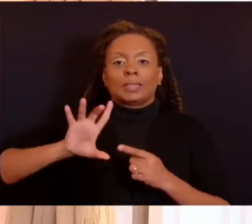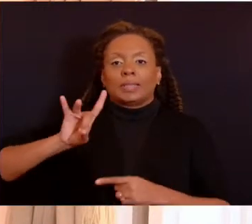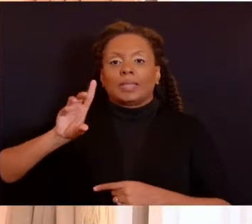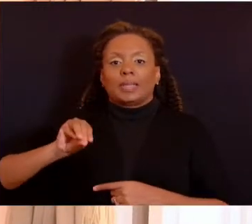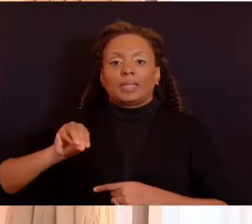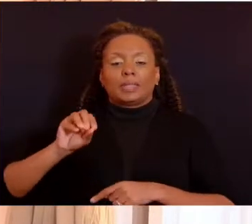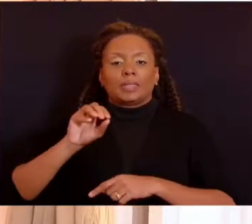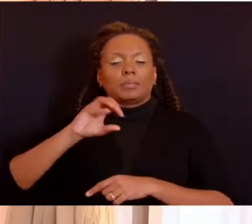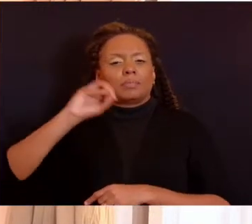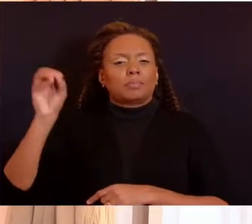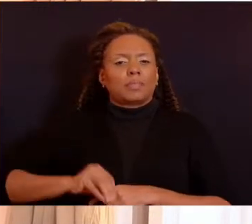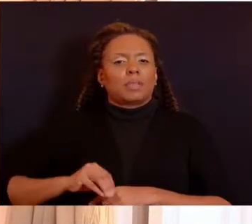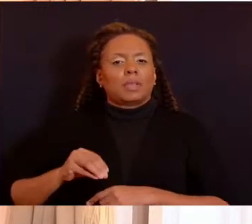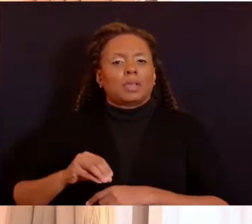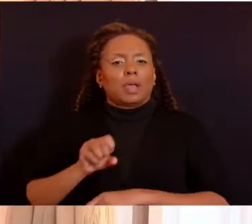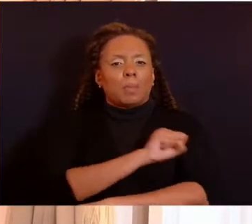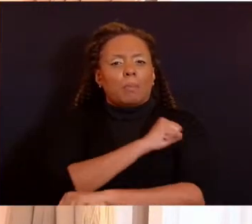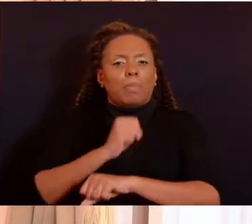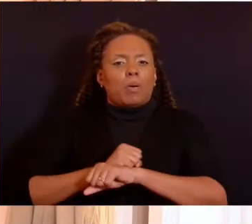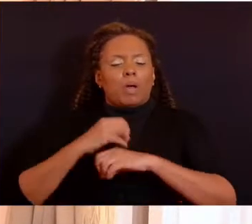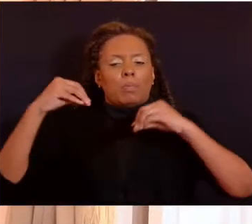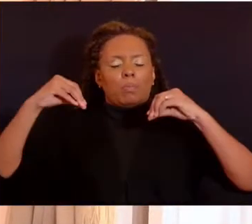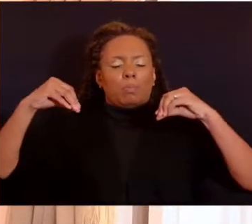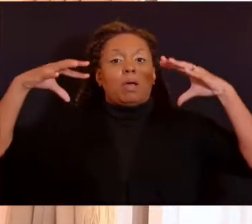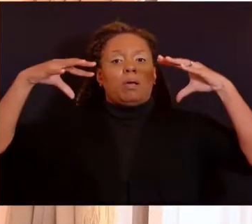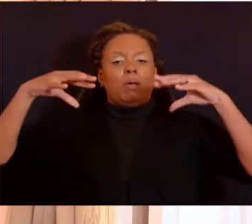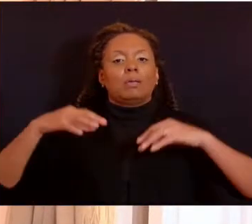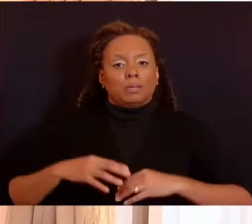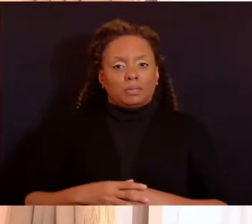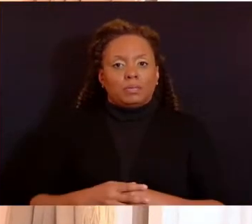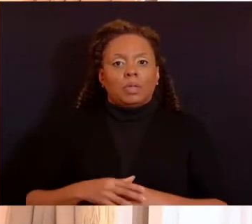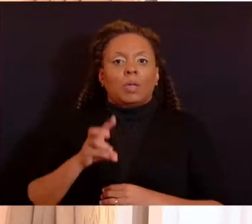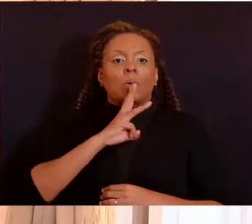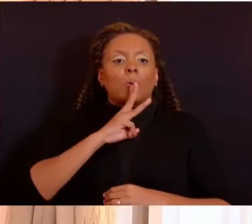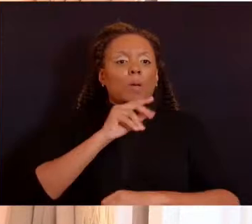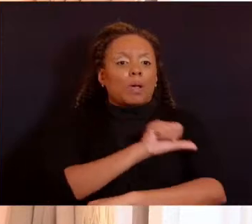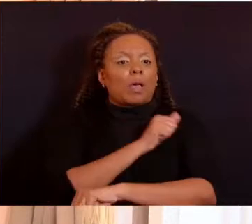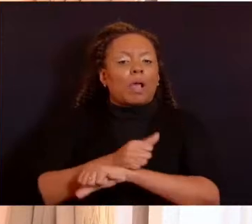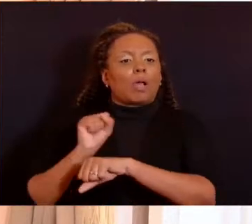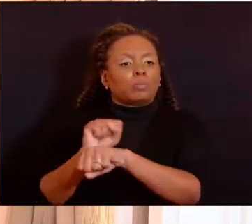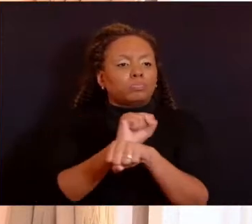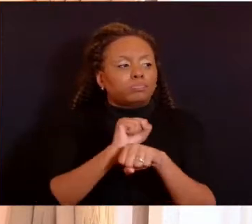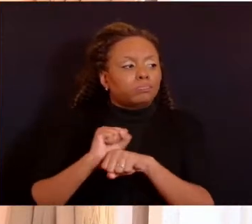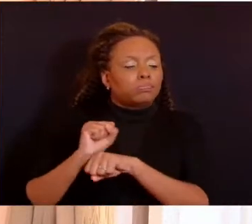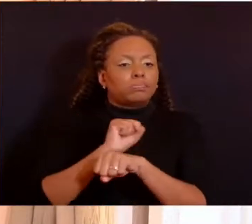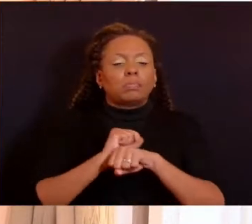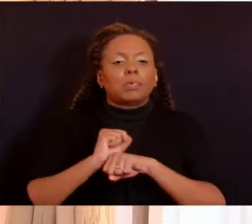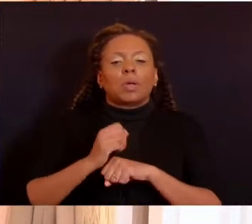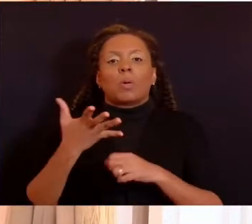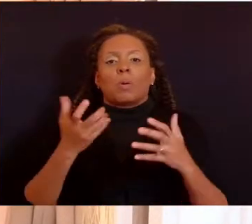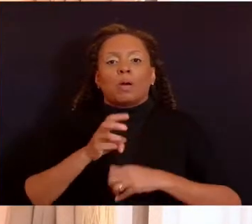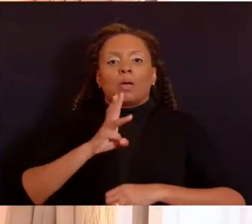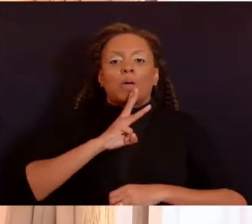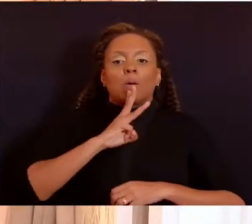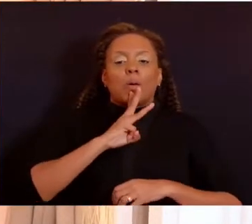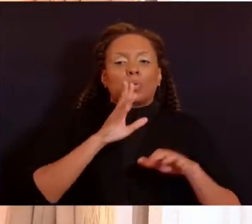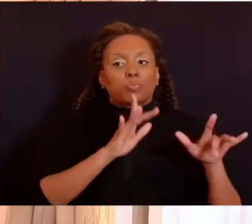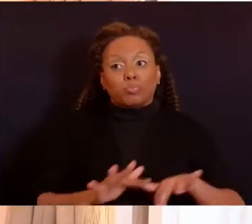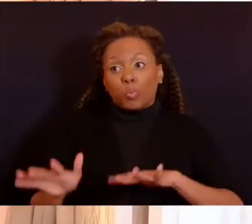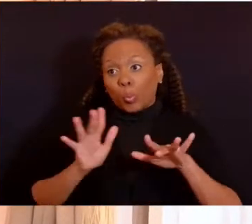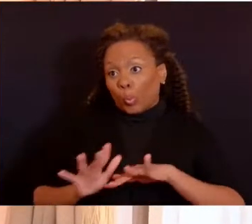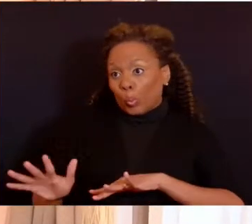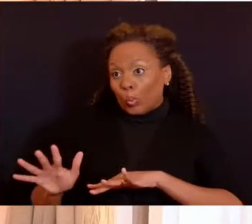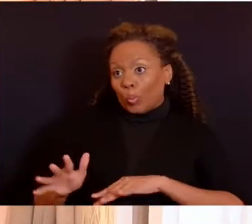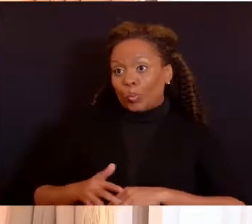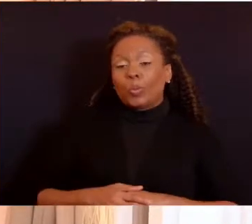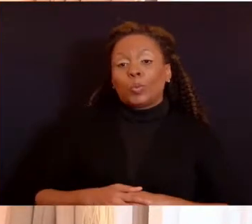been restored by the Barbados Light and Power, and the Water Authority has been working assiduously to get back water to most of the key areas